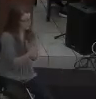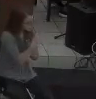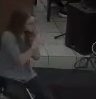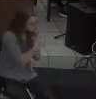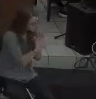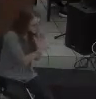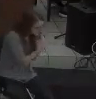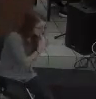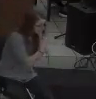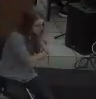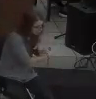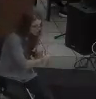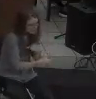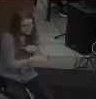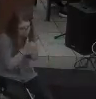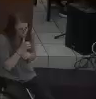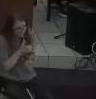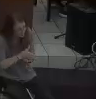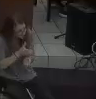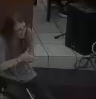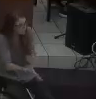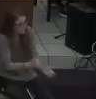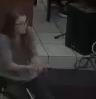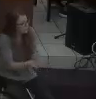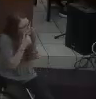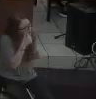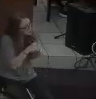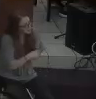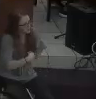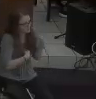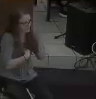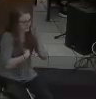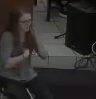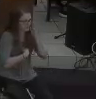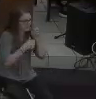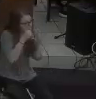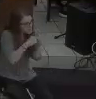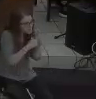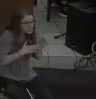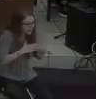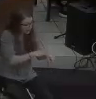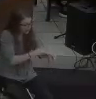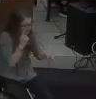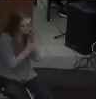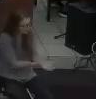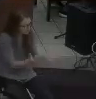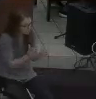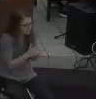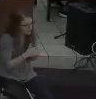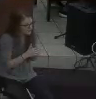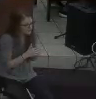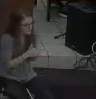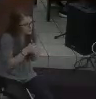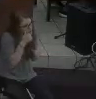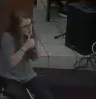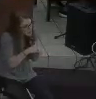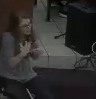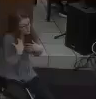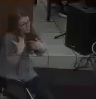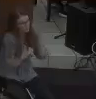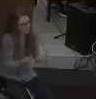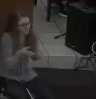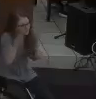and drink of this cup, remember me. Remember my call to you. Remember the strength of